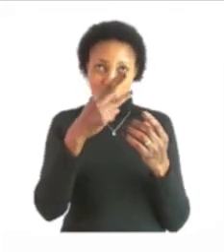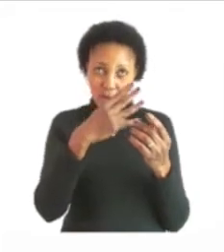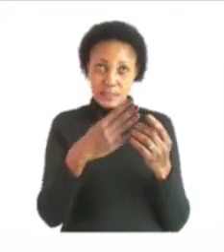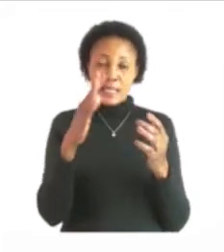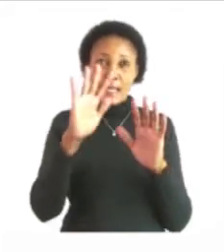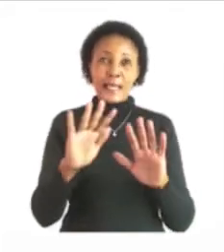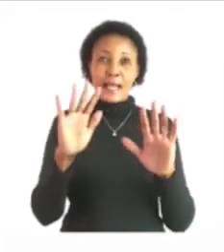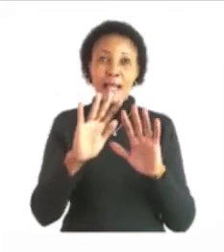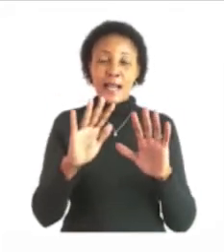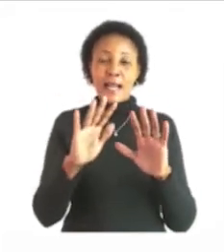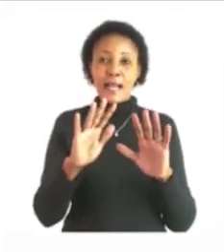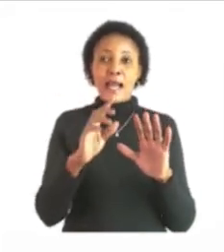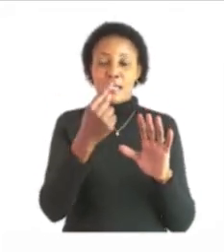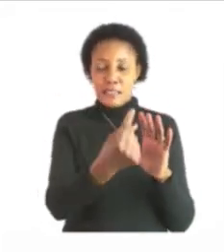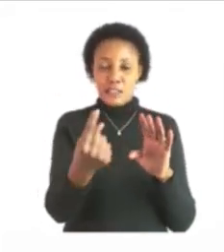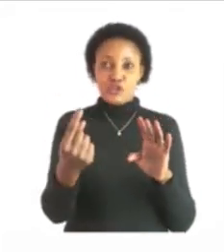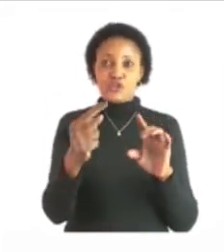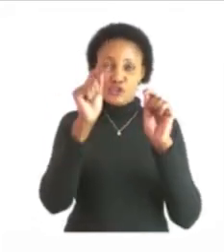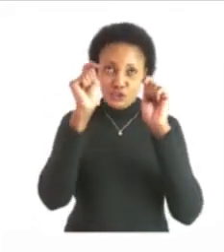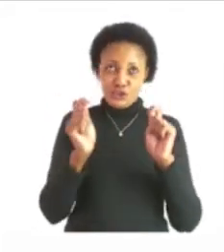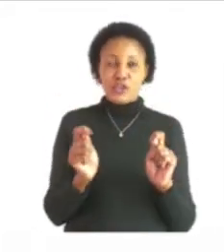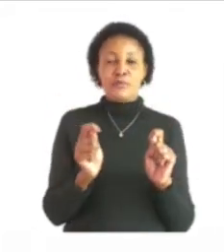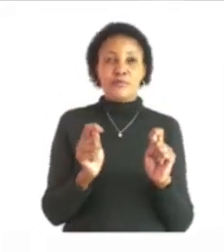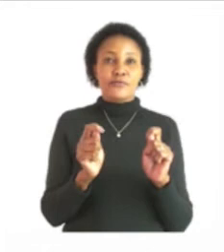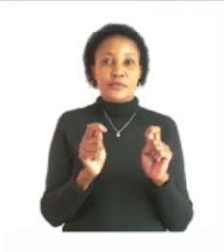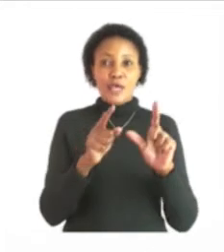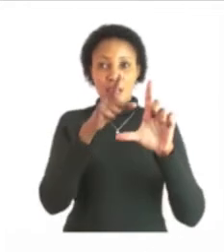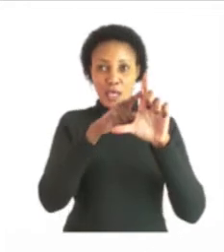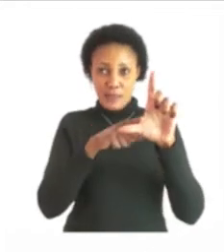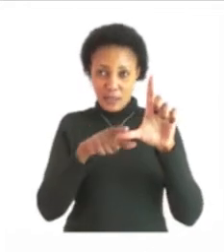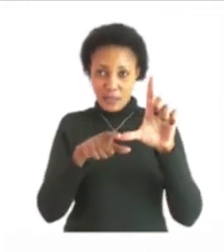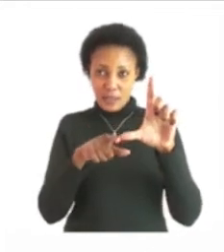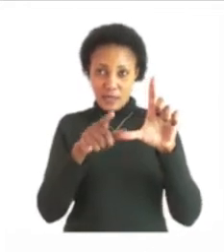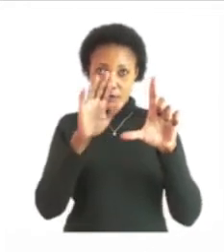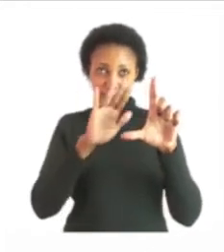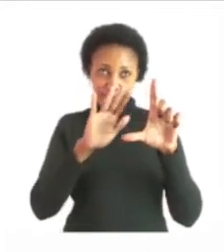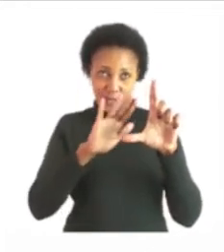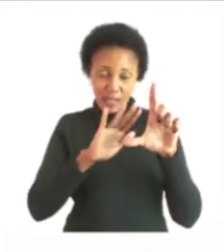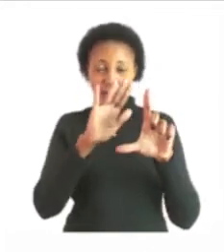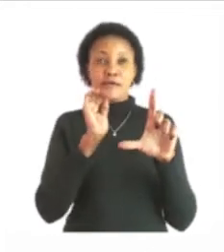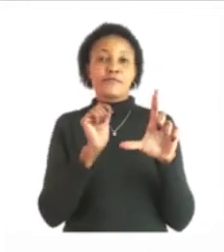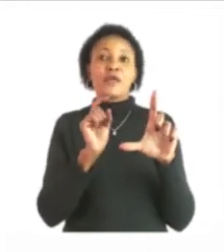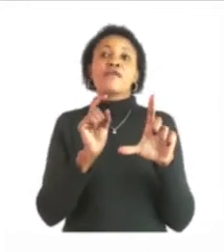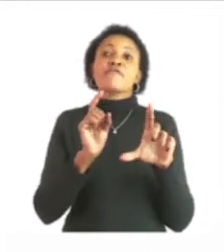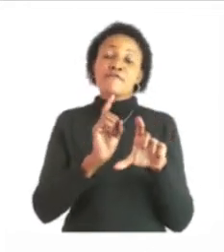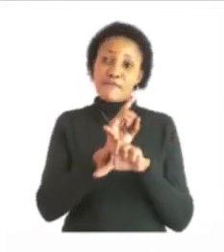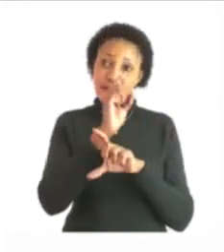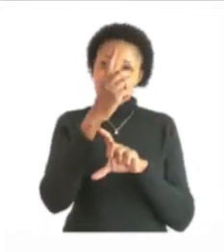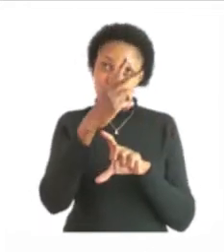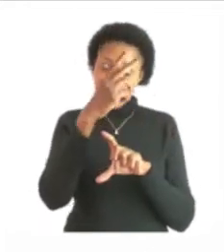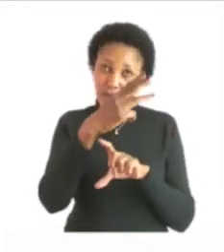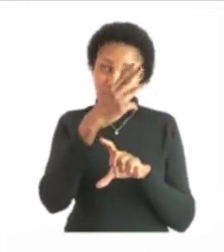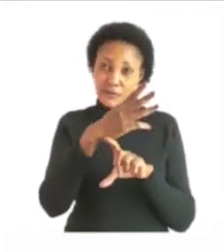shape and then graph it to the graph. So you have to count them first and then